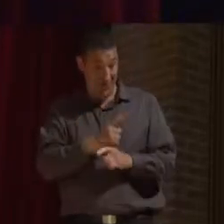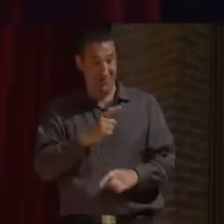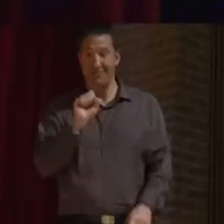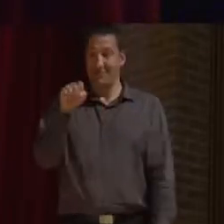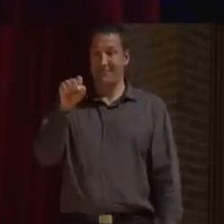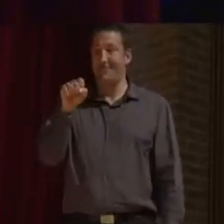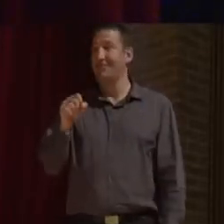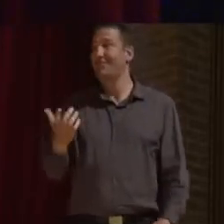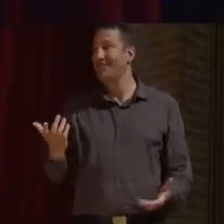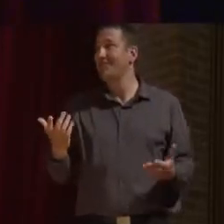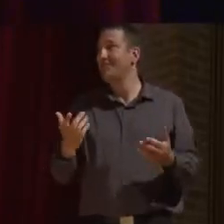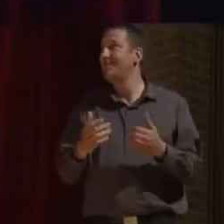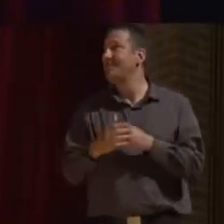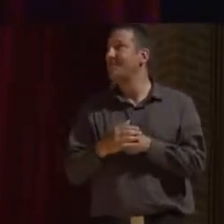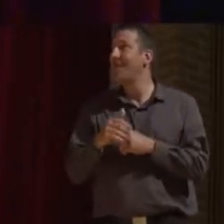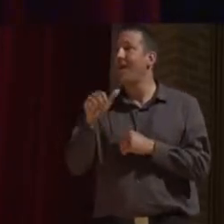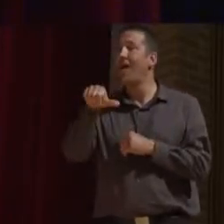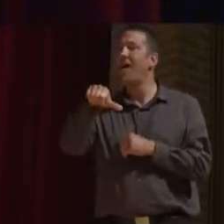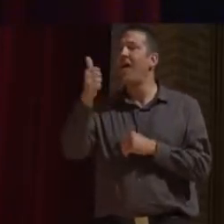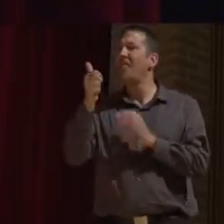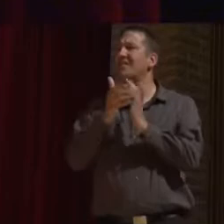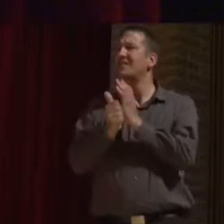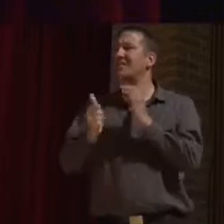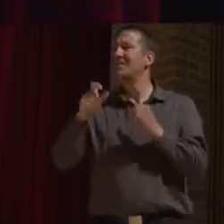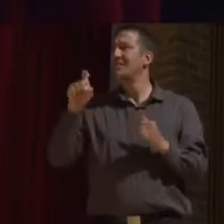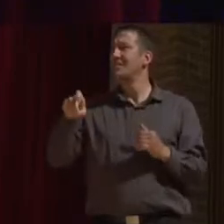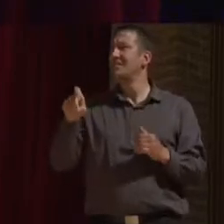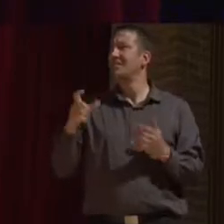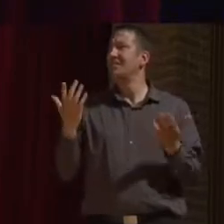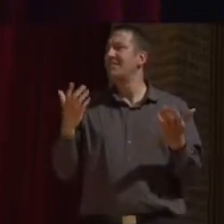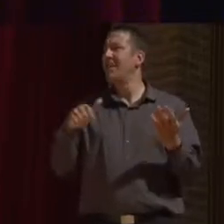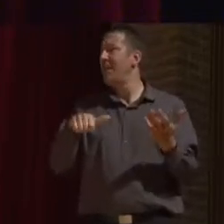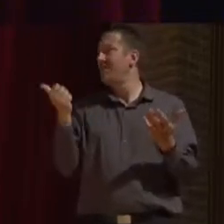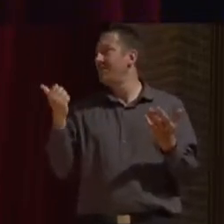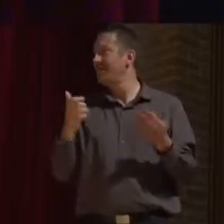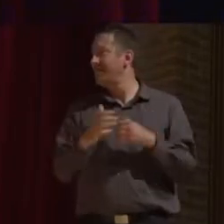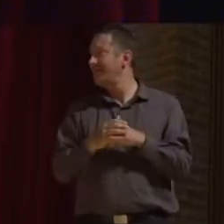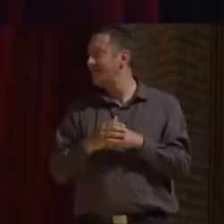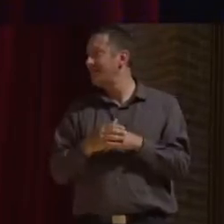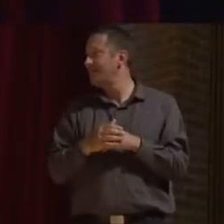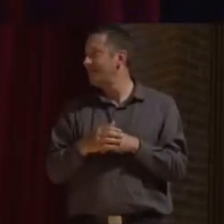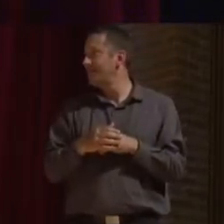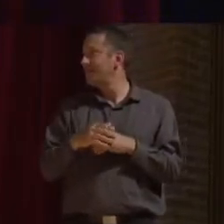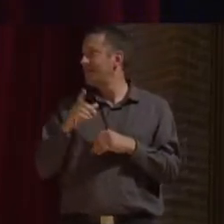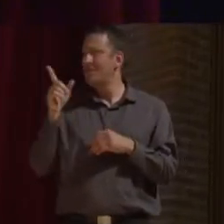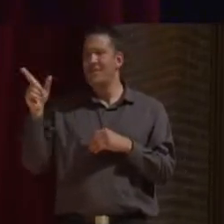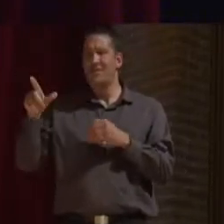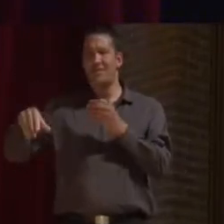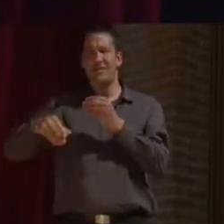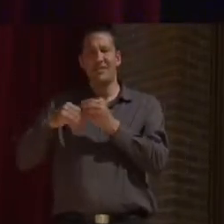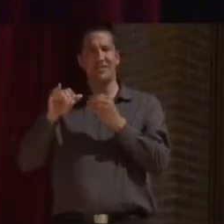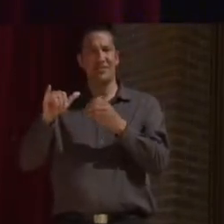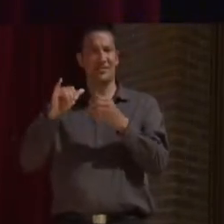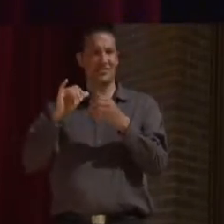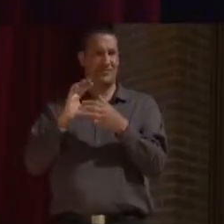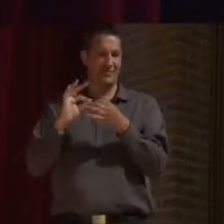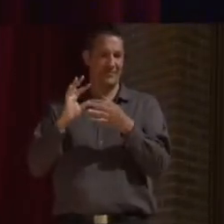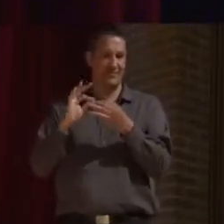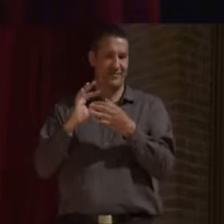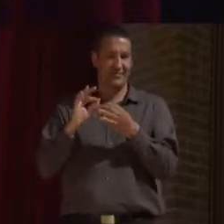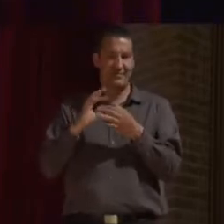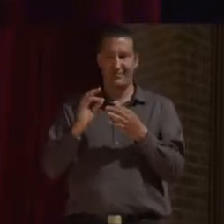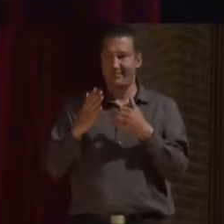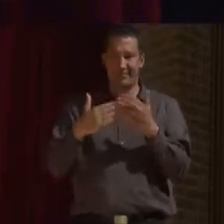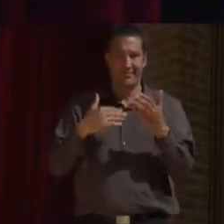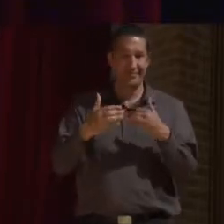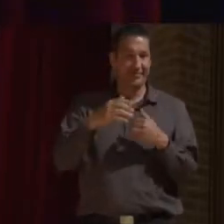Okay. Other universal skills that we would want. I think building on those comments, whether it's someone